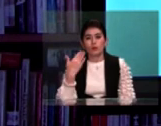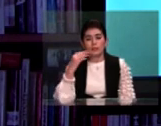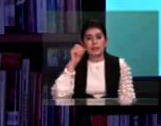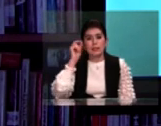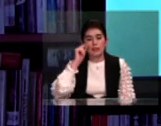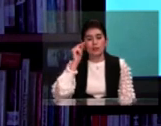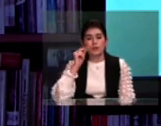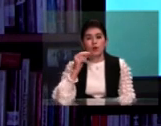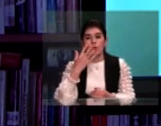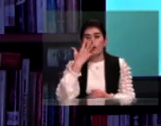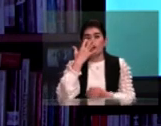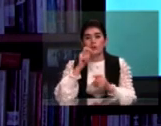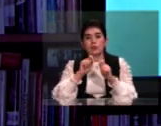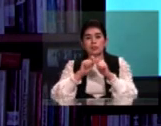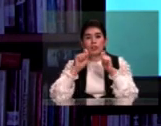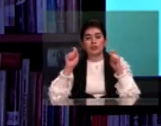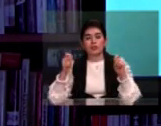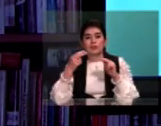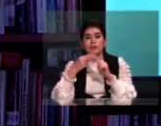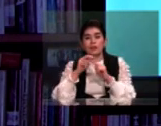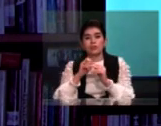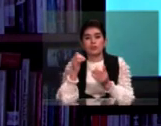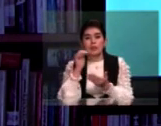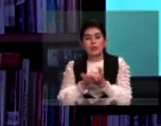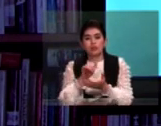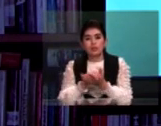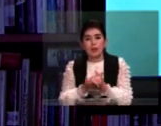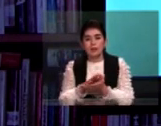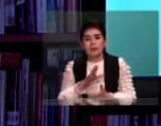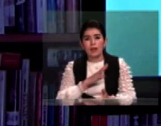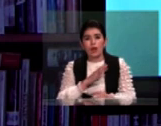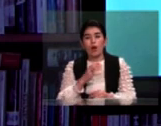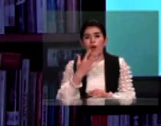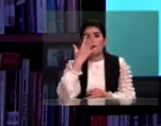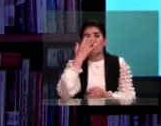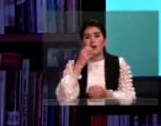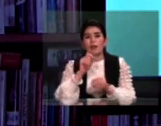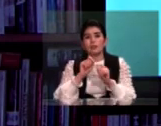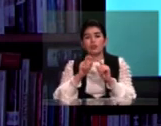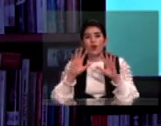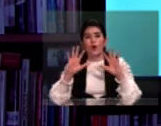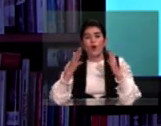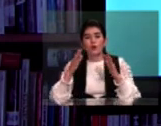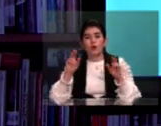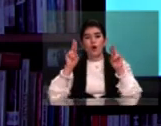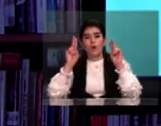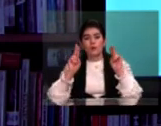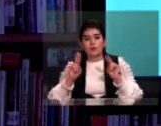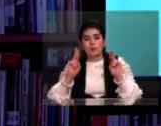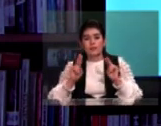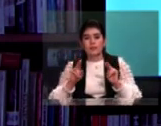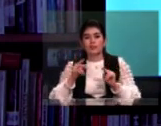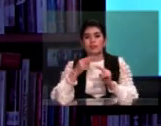darsimizda fotoeffektning kashf etilishi bilan tanishgan edik. Fotoeffekt hodisasi qonunlari,